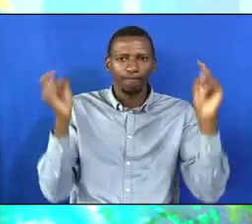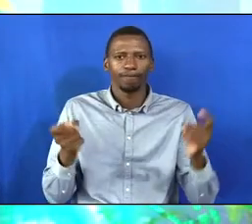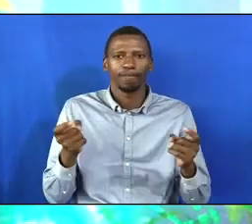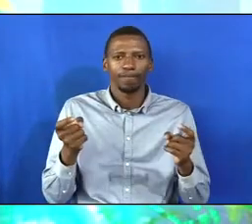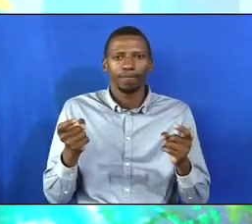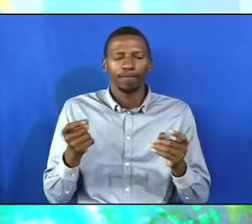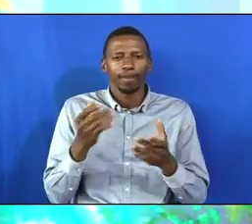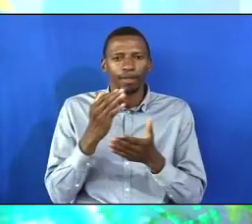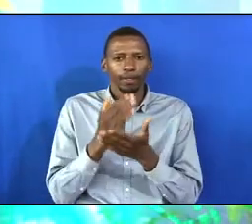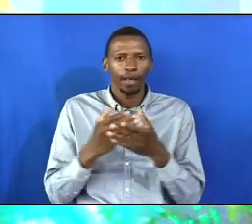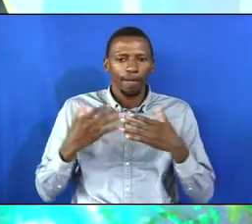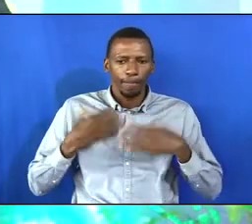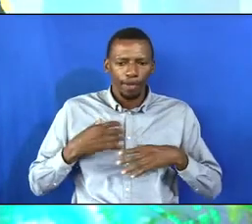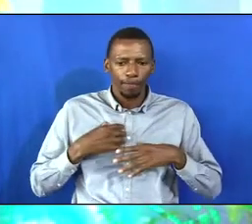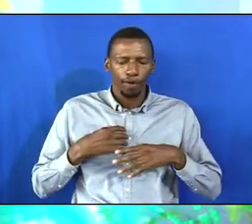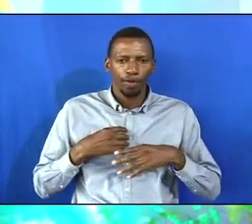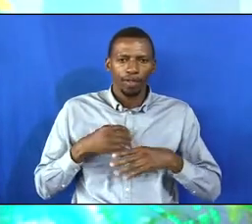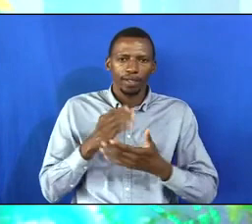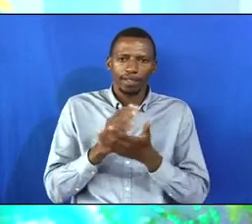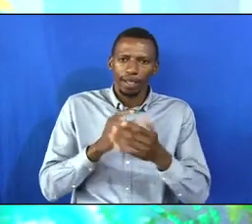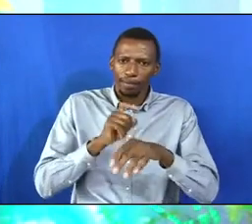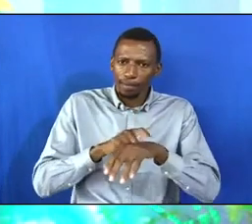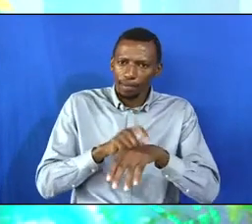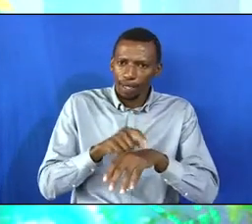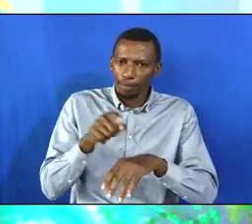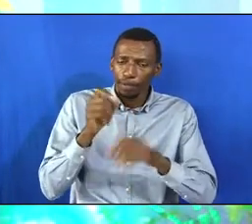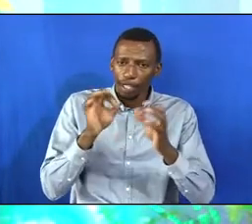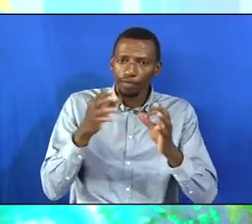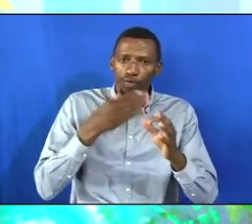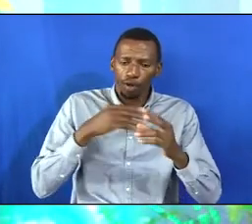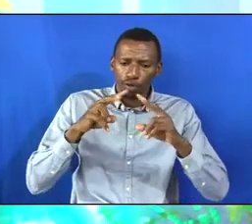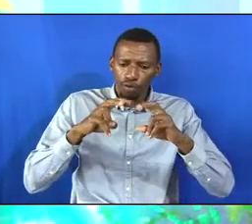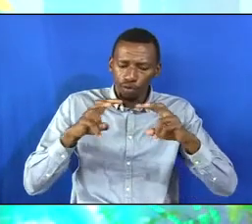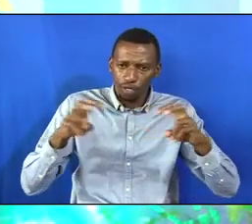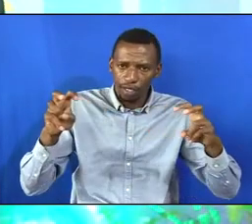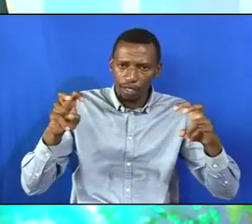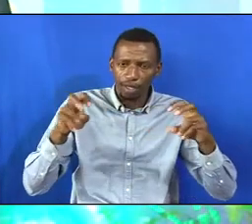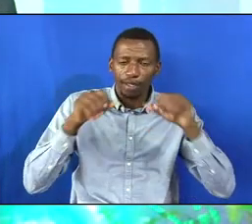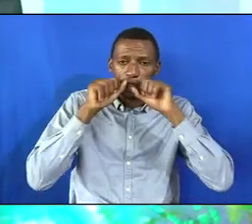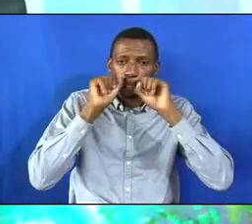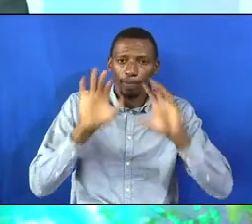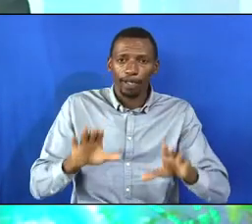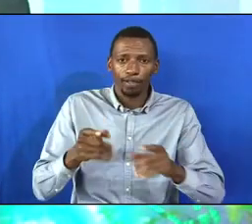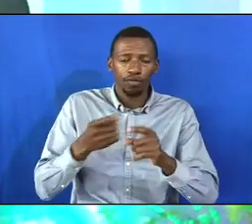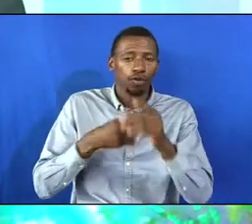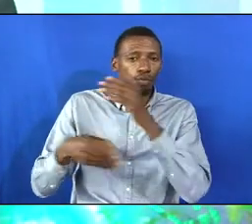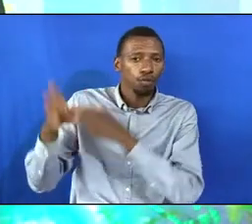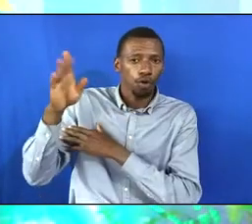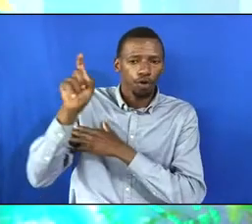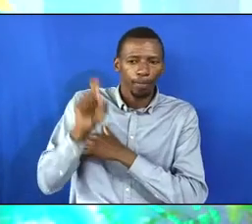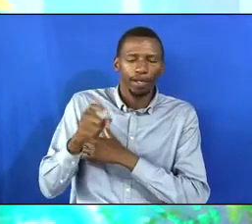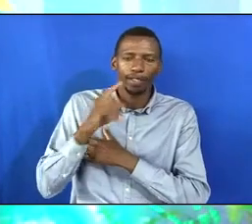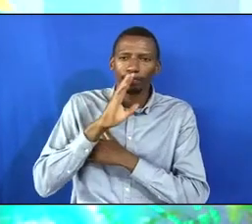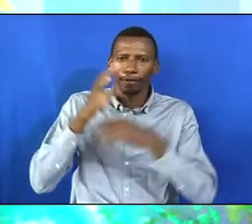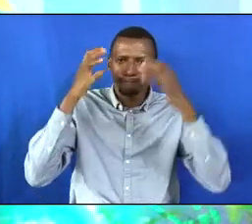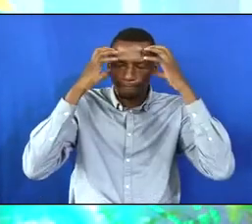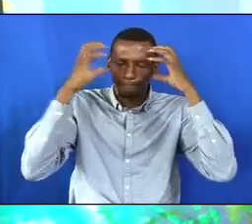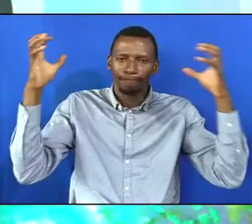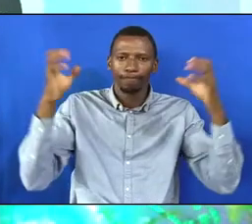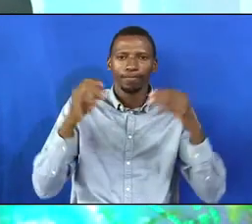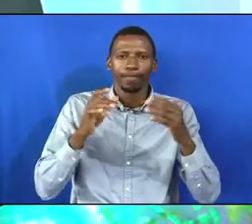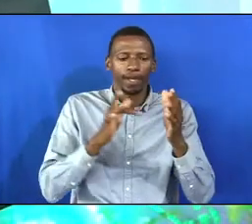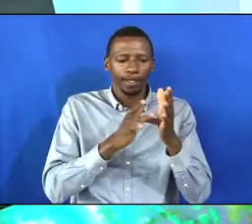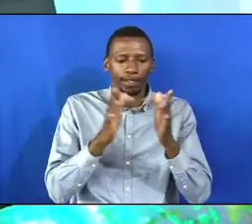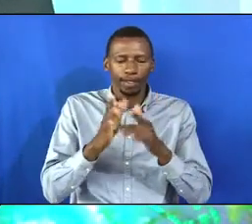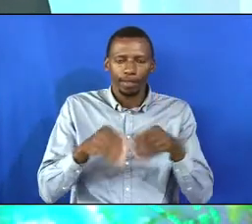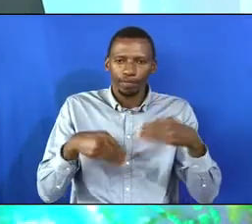the blessings of the Lord, there must be an element of stubbornness. Jesus gives this startling message in the